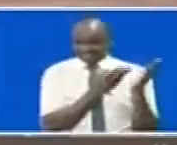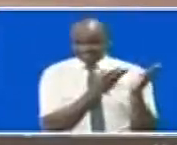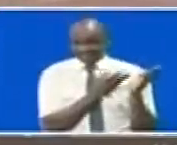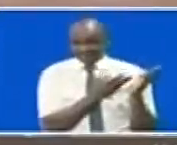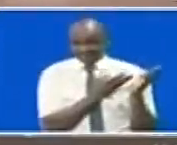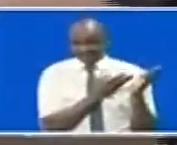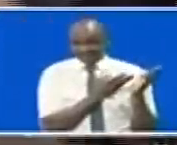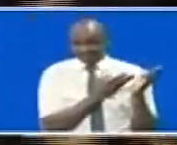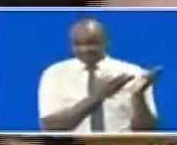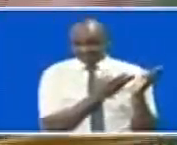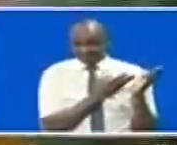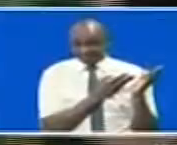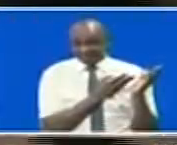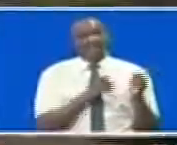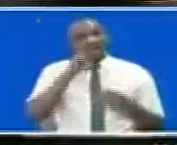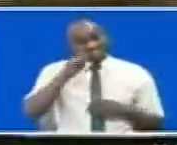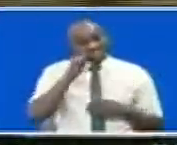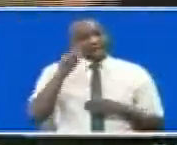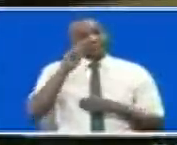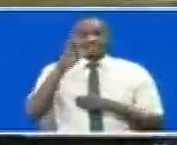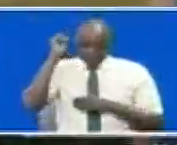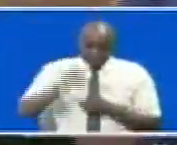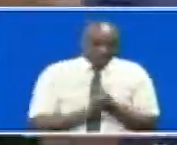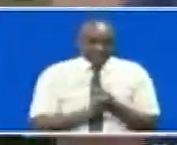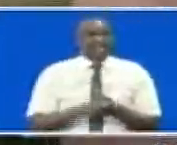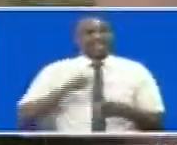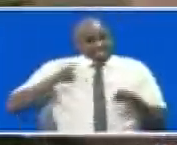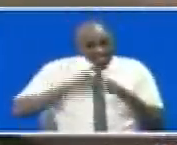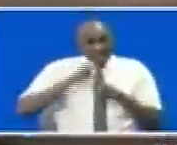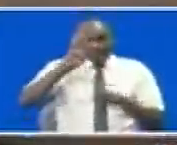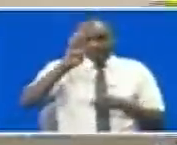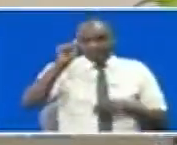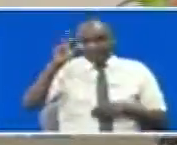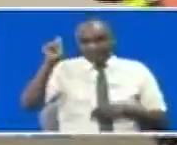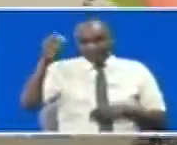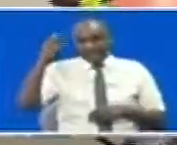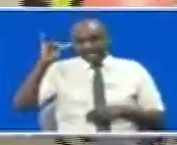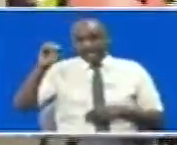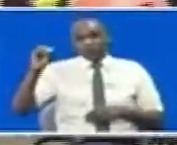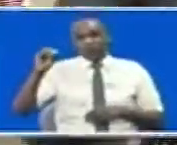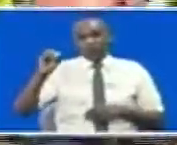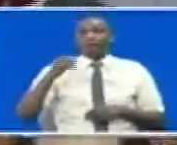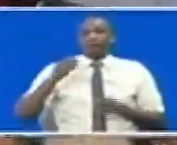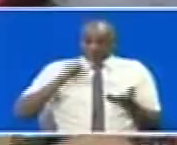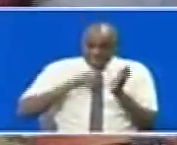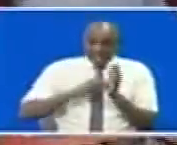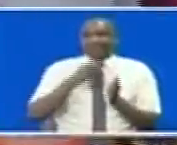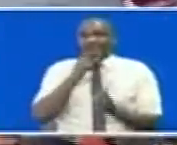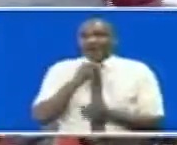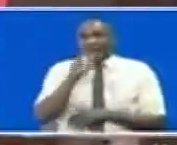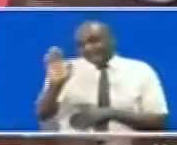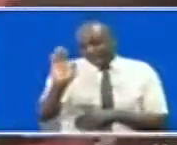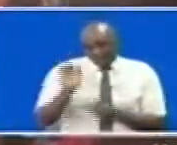Kabete MP Ferdinand Waititu. Waititu officially adopted the name Baba Yao, which was coined during the 2013 general